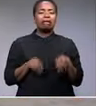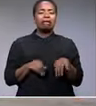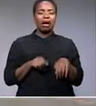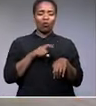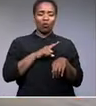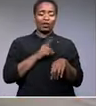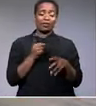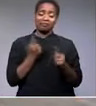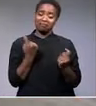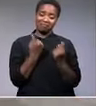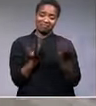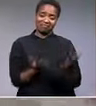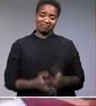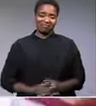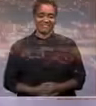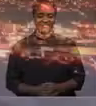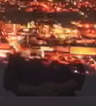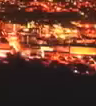of tradition.